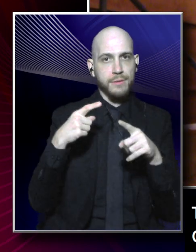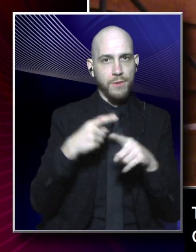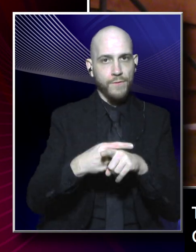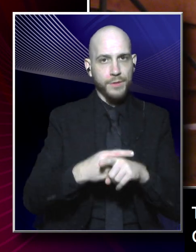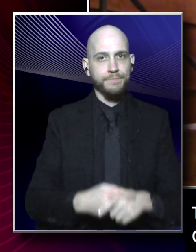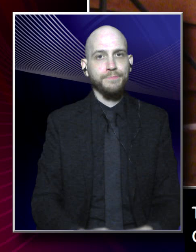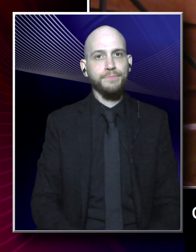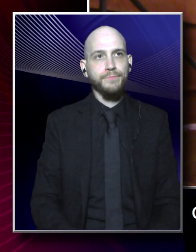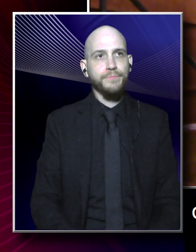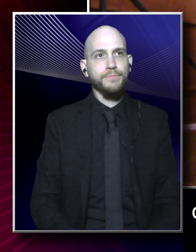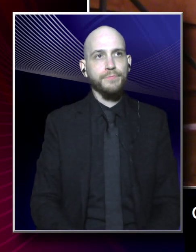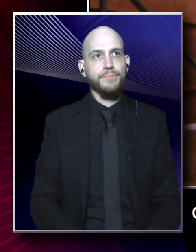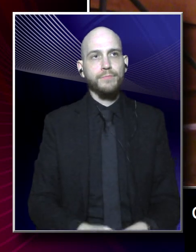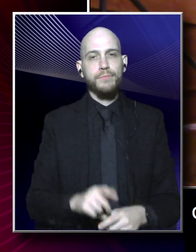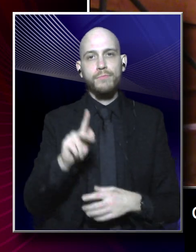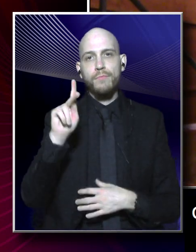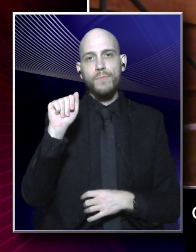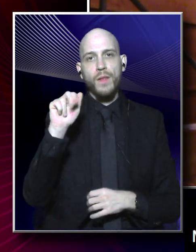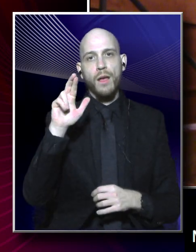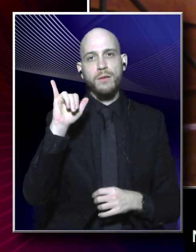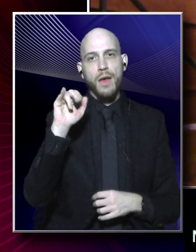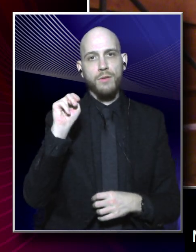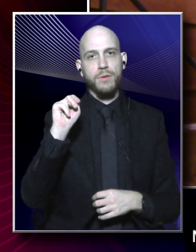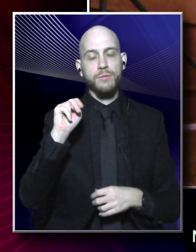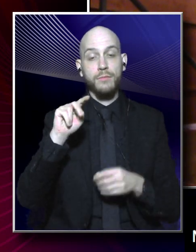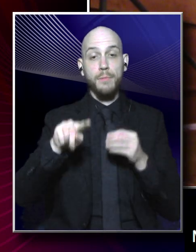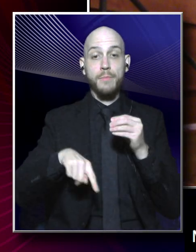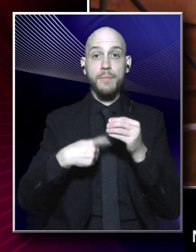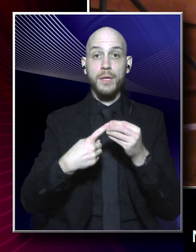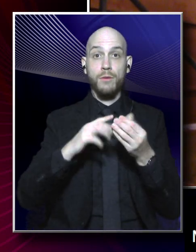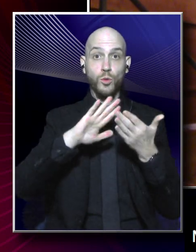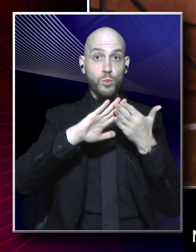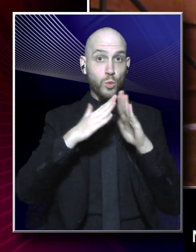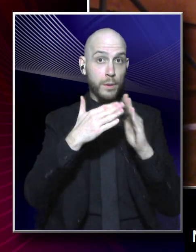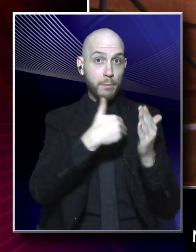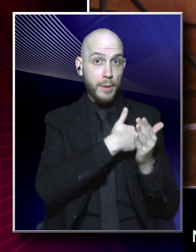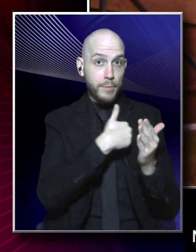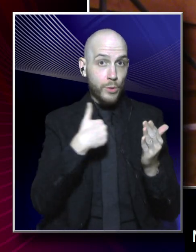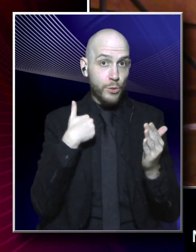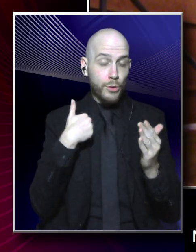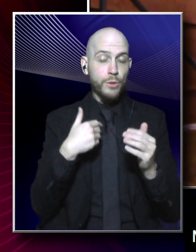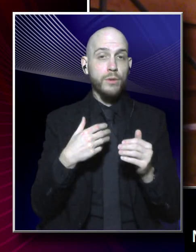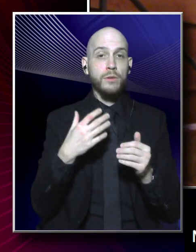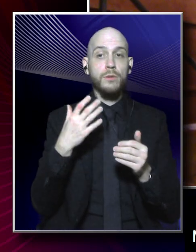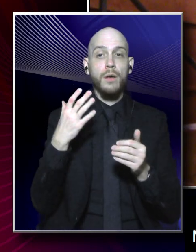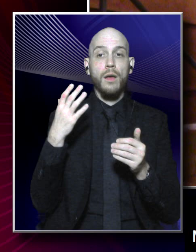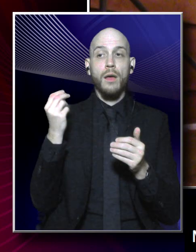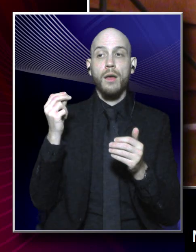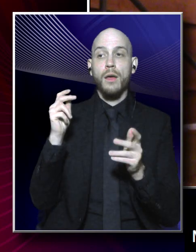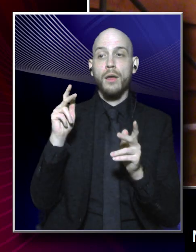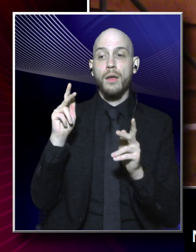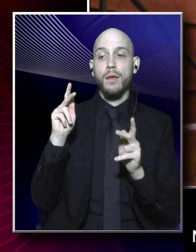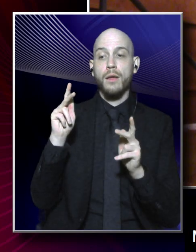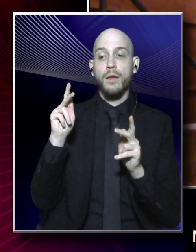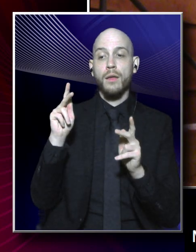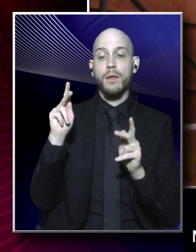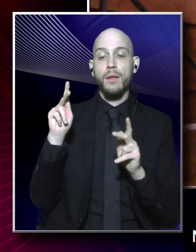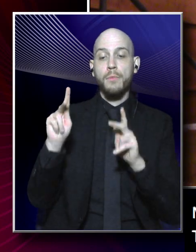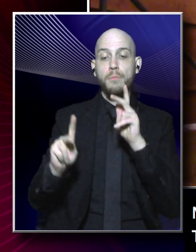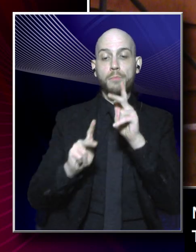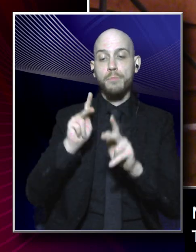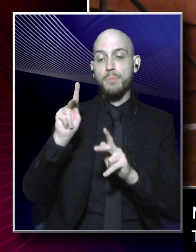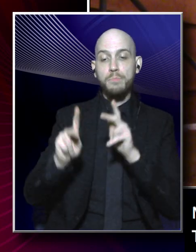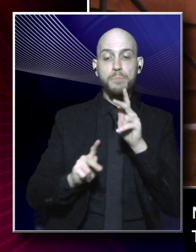community members and folks that are outside the school ability to send an email